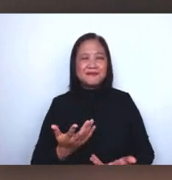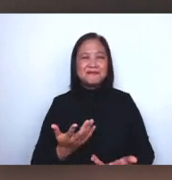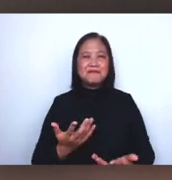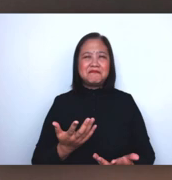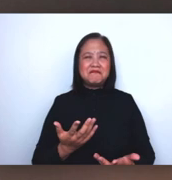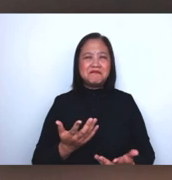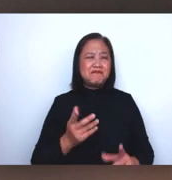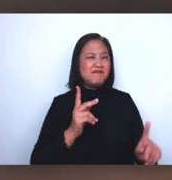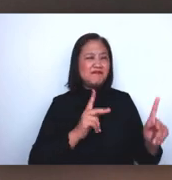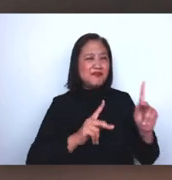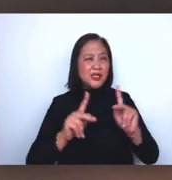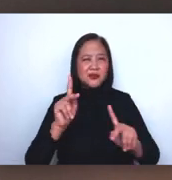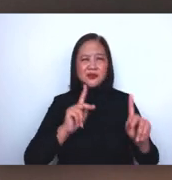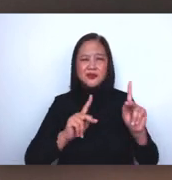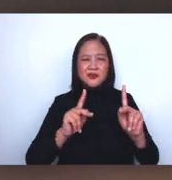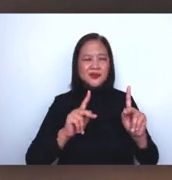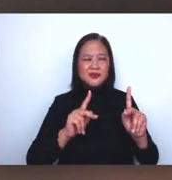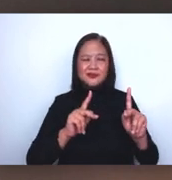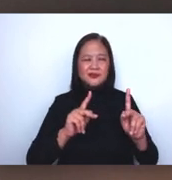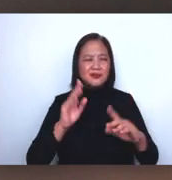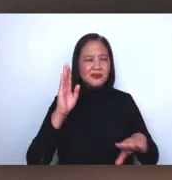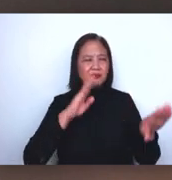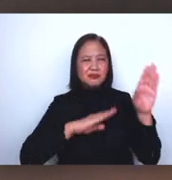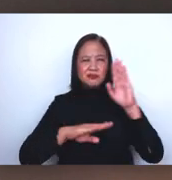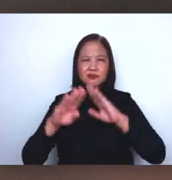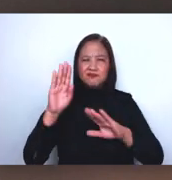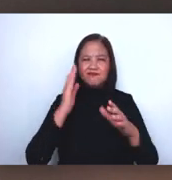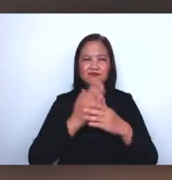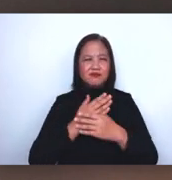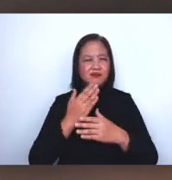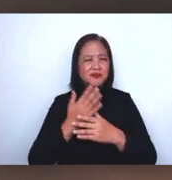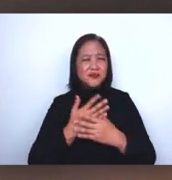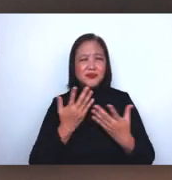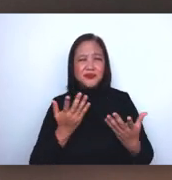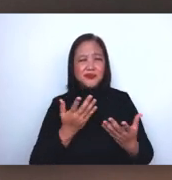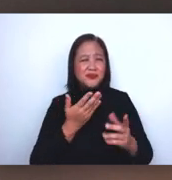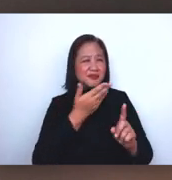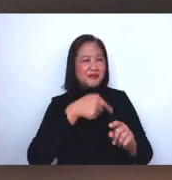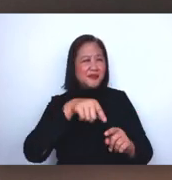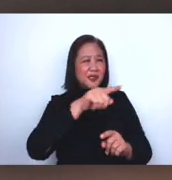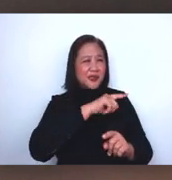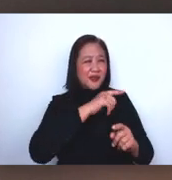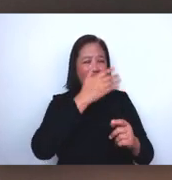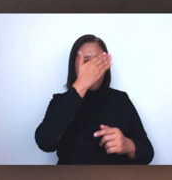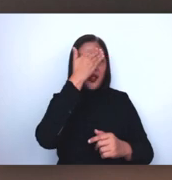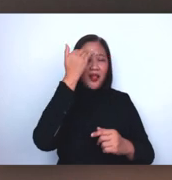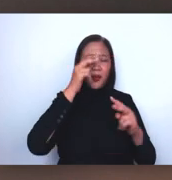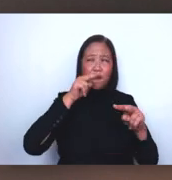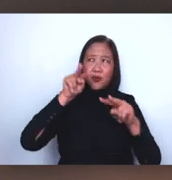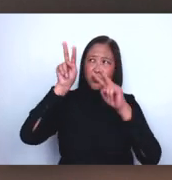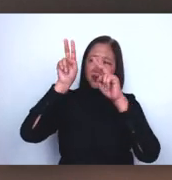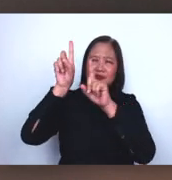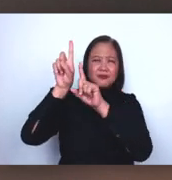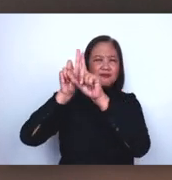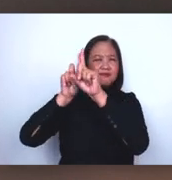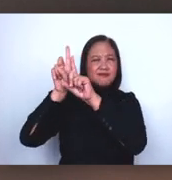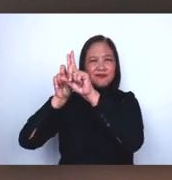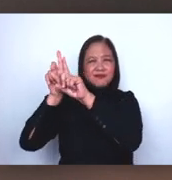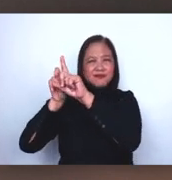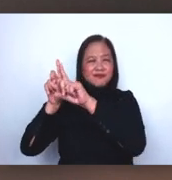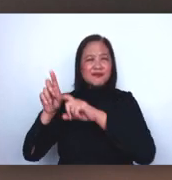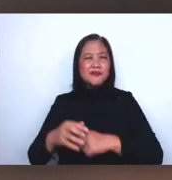Men are so miserable. They've forgotten to look at the stars.